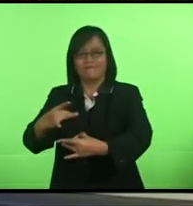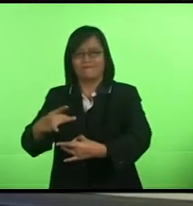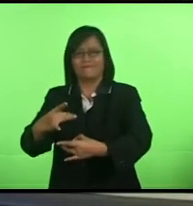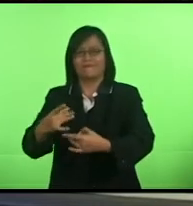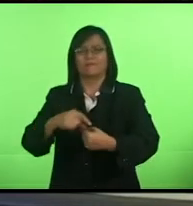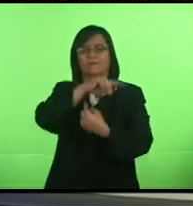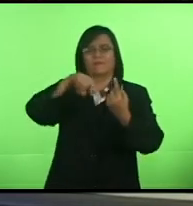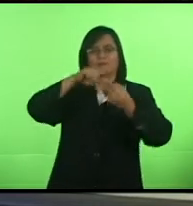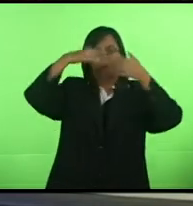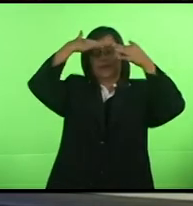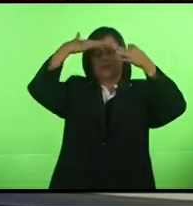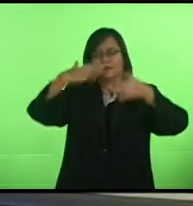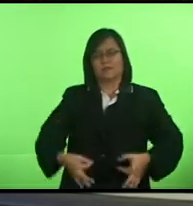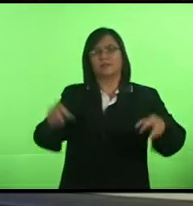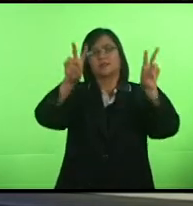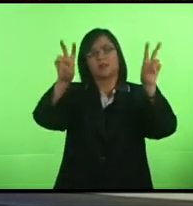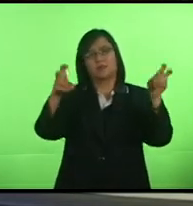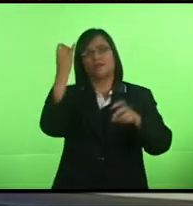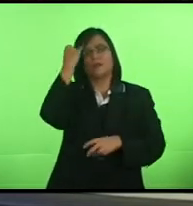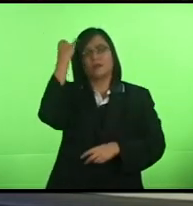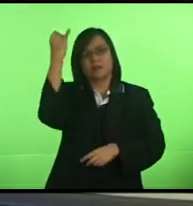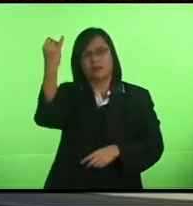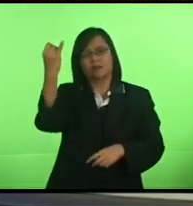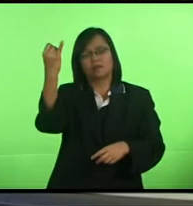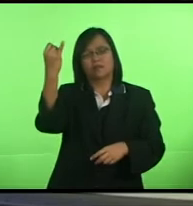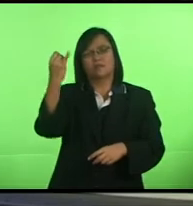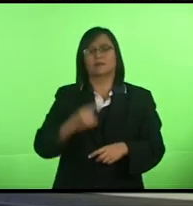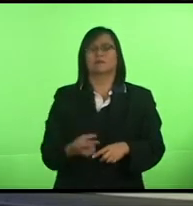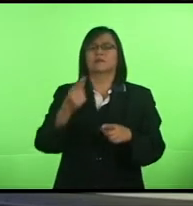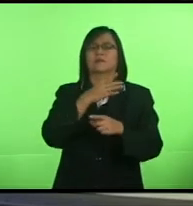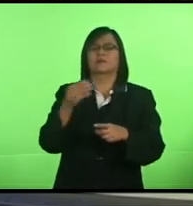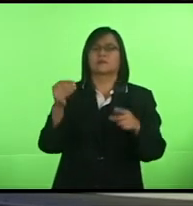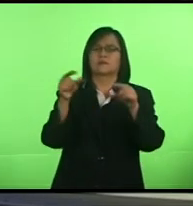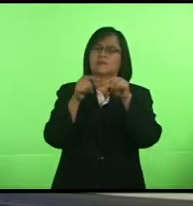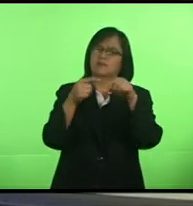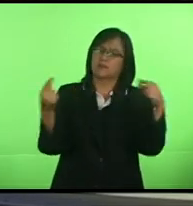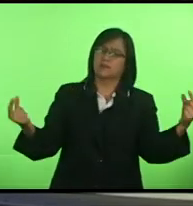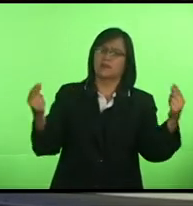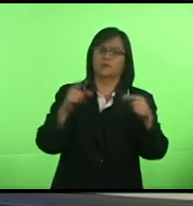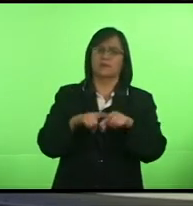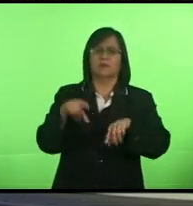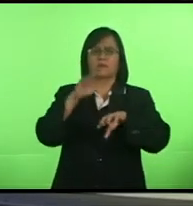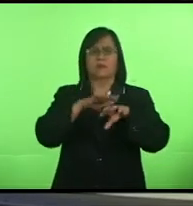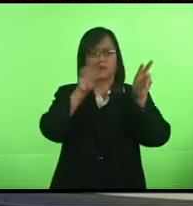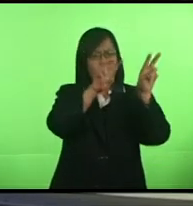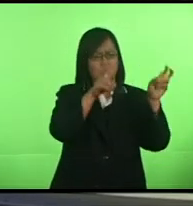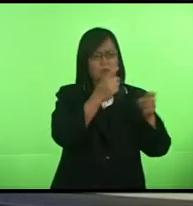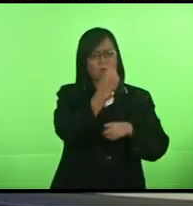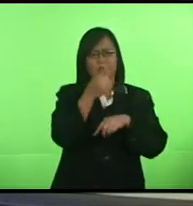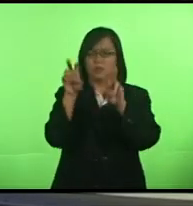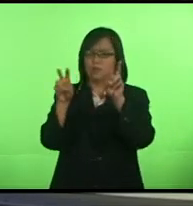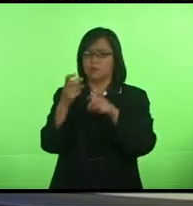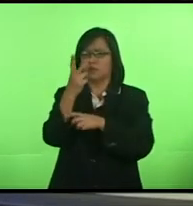some topic ideas, read generally on the top 2 or 3 topics you are considering.